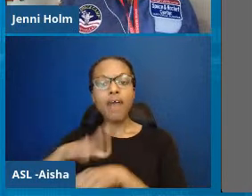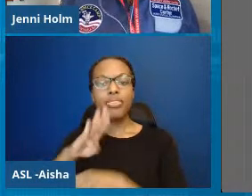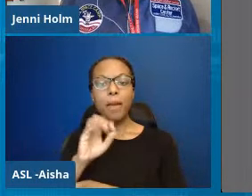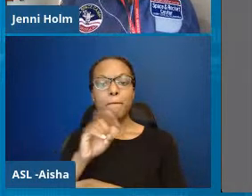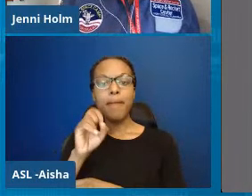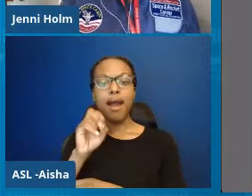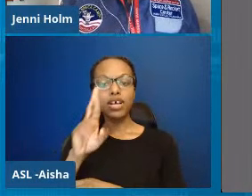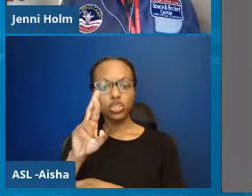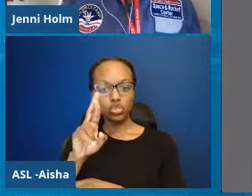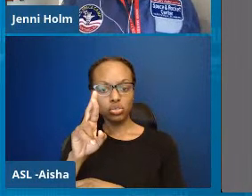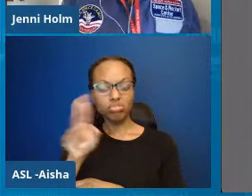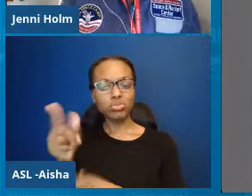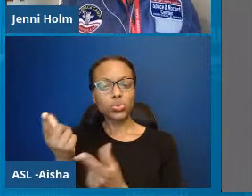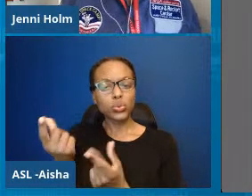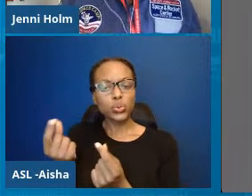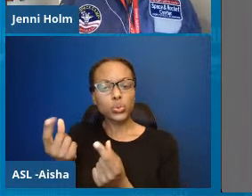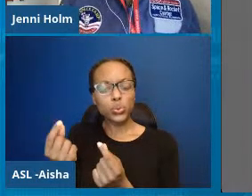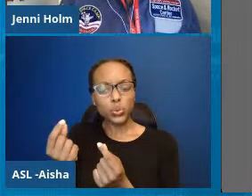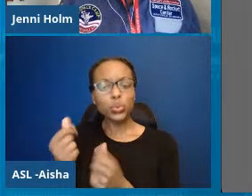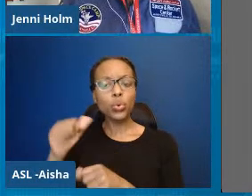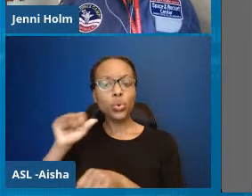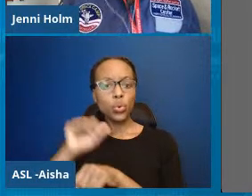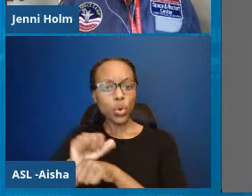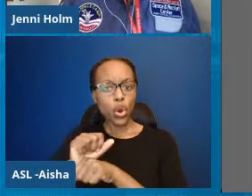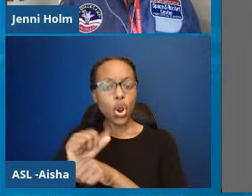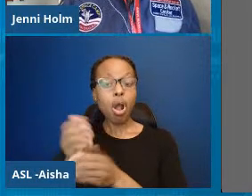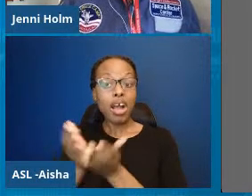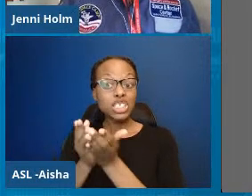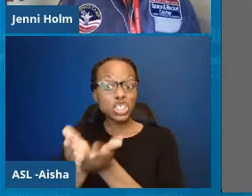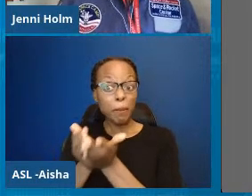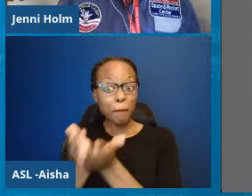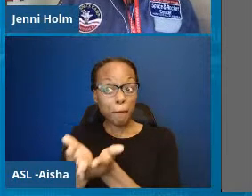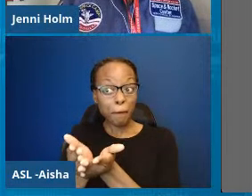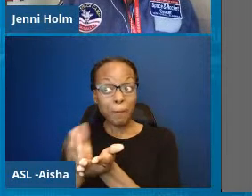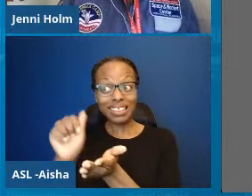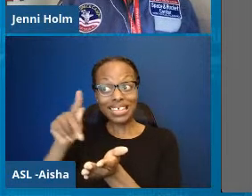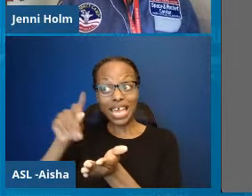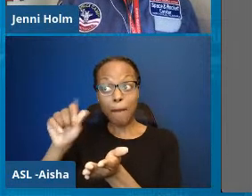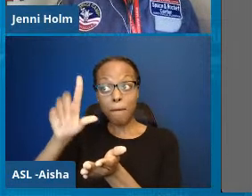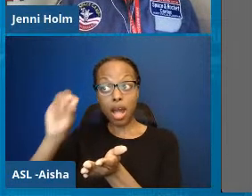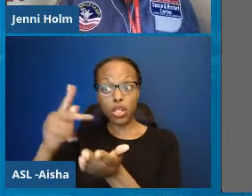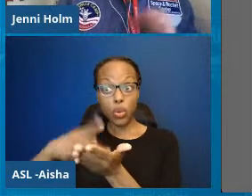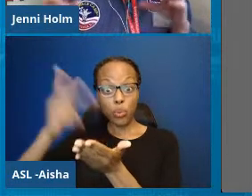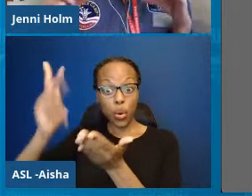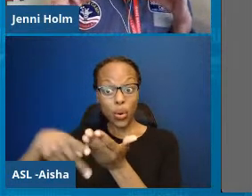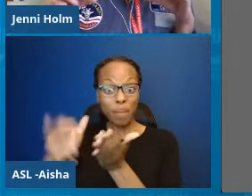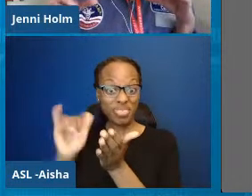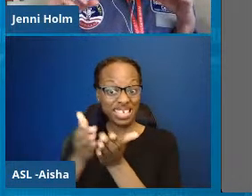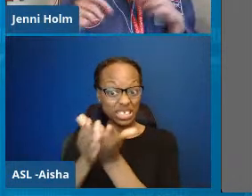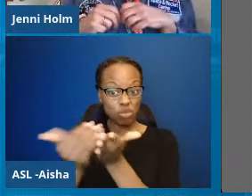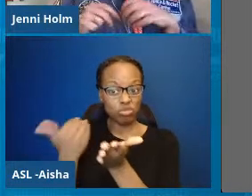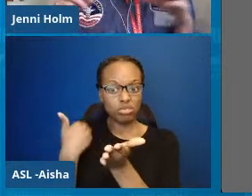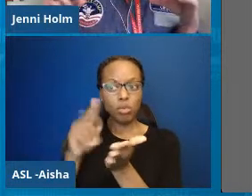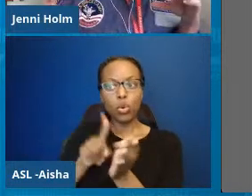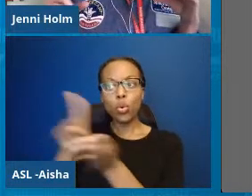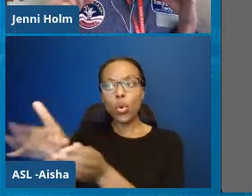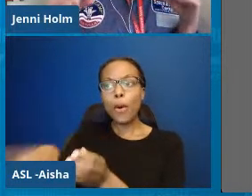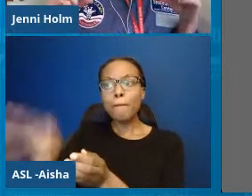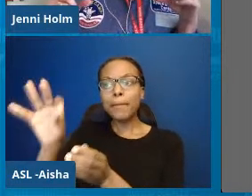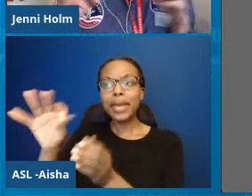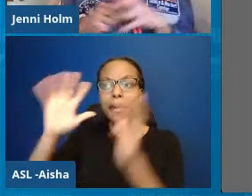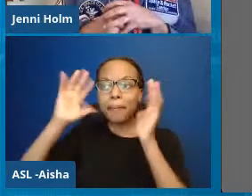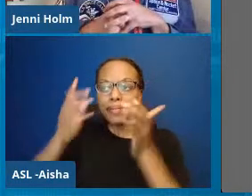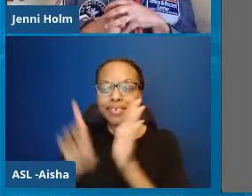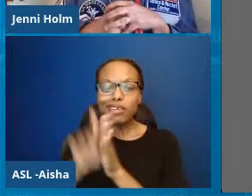picked up ships during the Apollo space program. Are you serious? Mm-hmm. Does he have photos of it? Or does he, we have a piece of